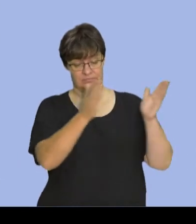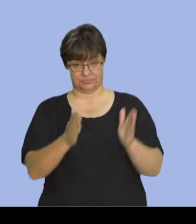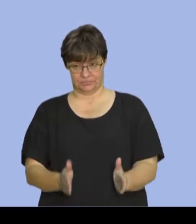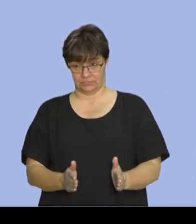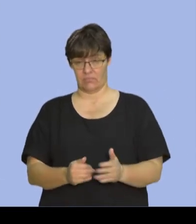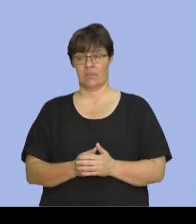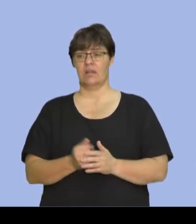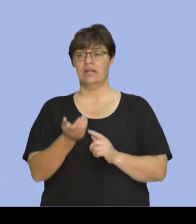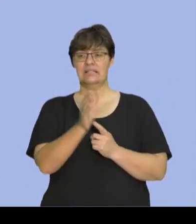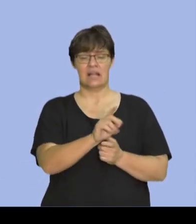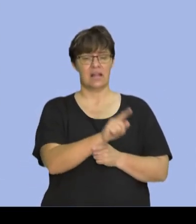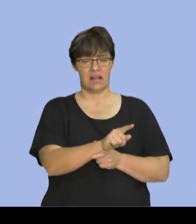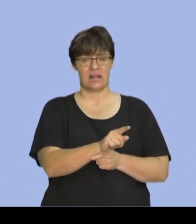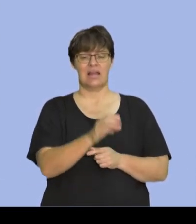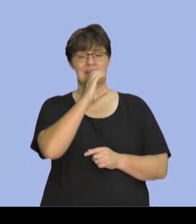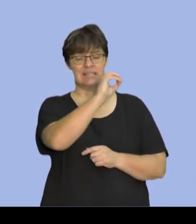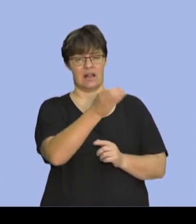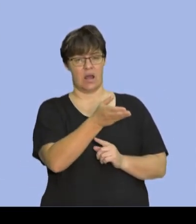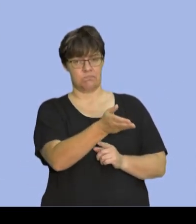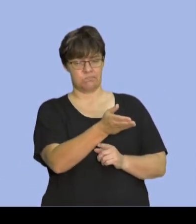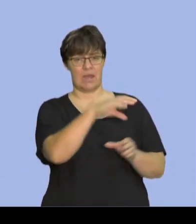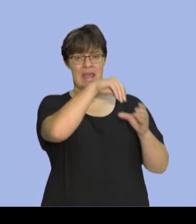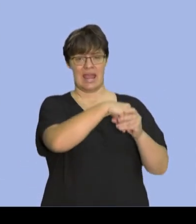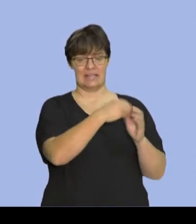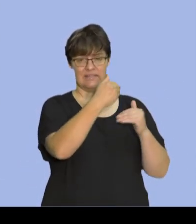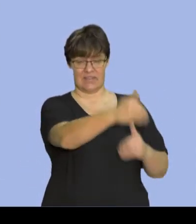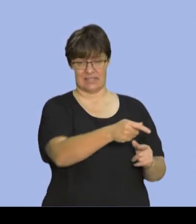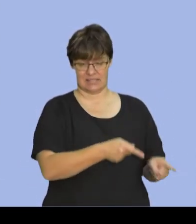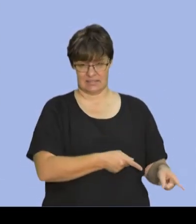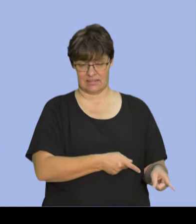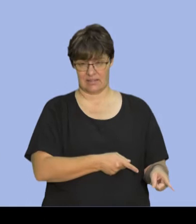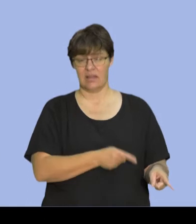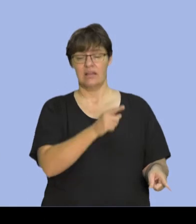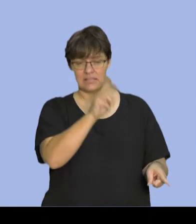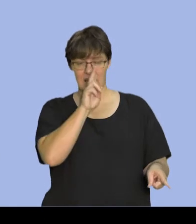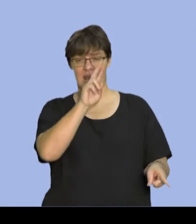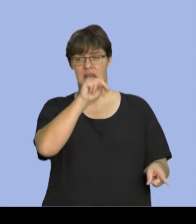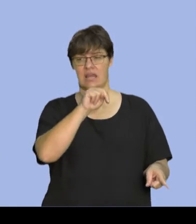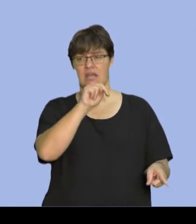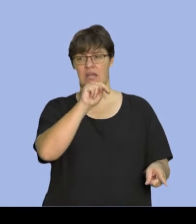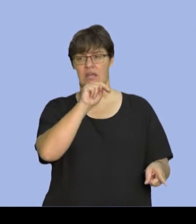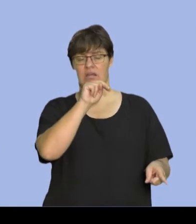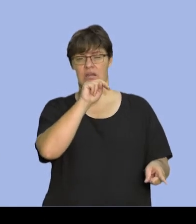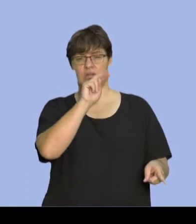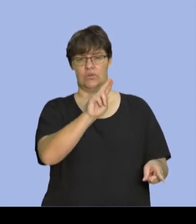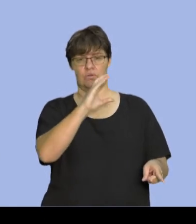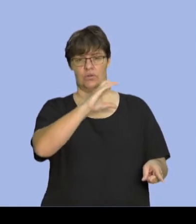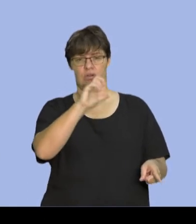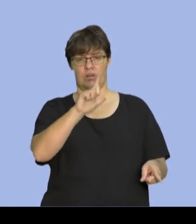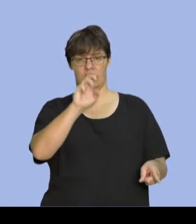that shows you a cell present in interphase, where you clearly see the nucleus and a